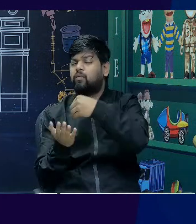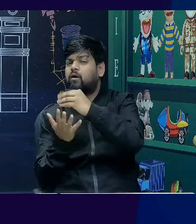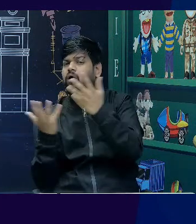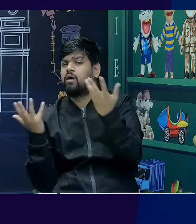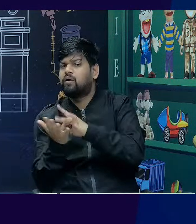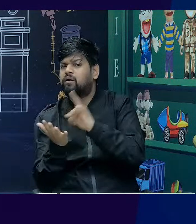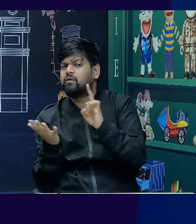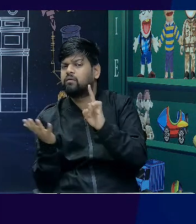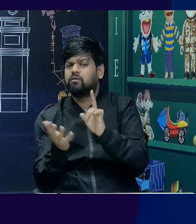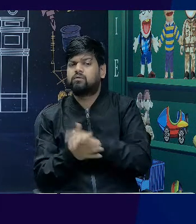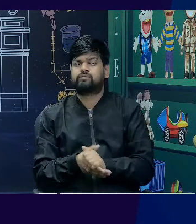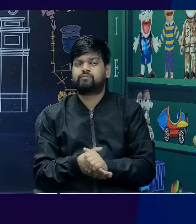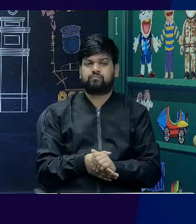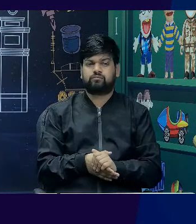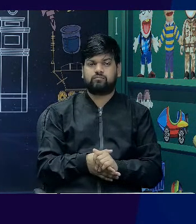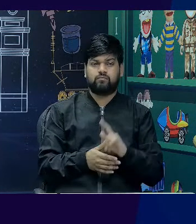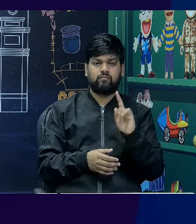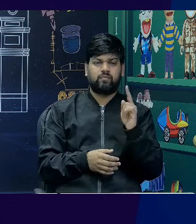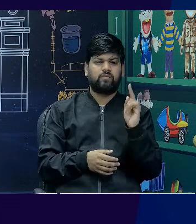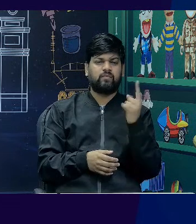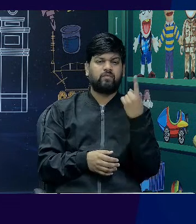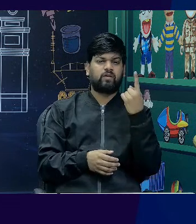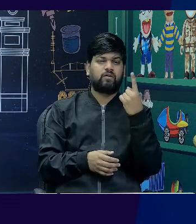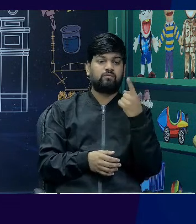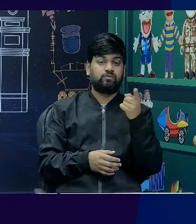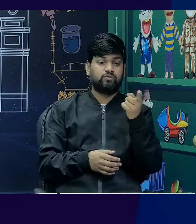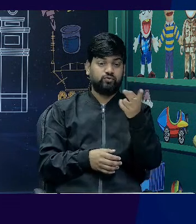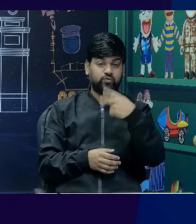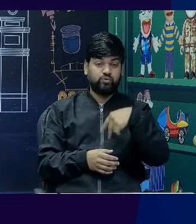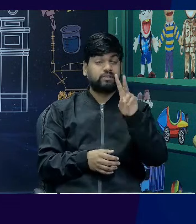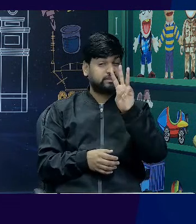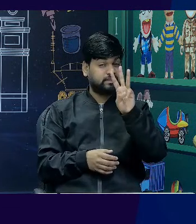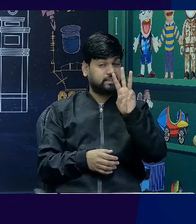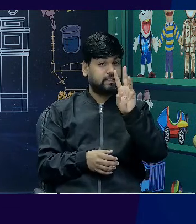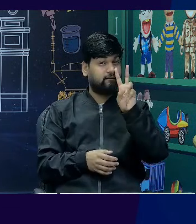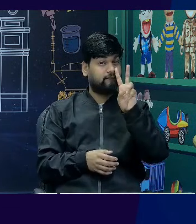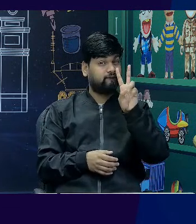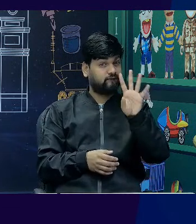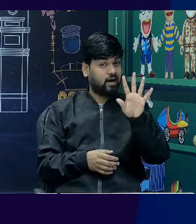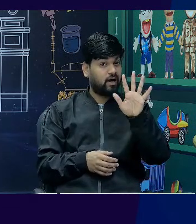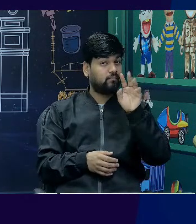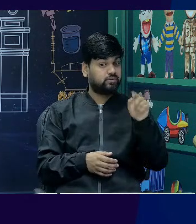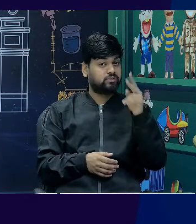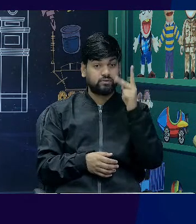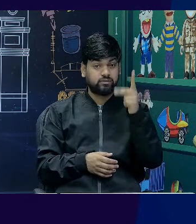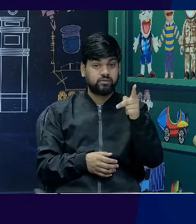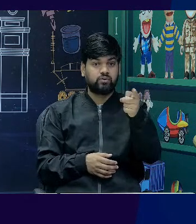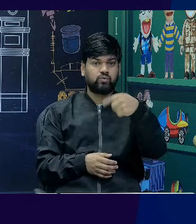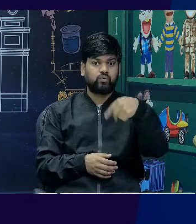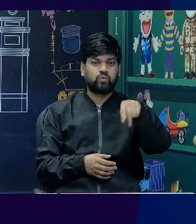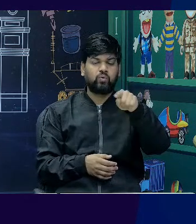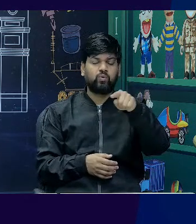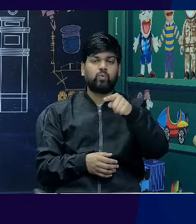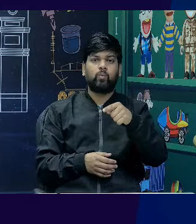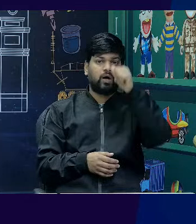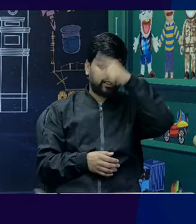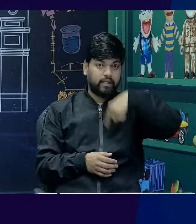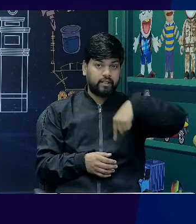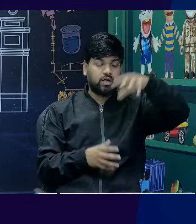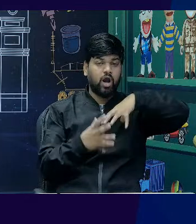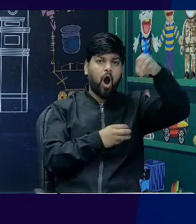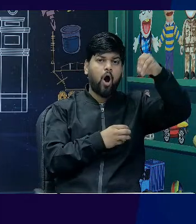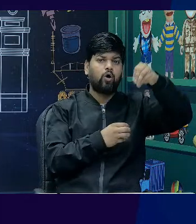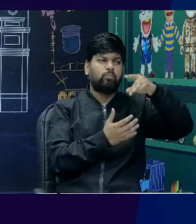is coming from borrowings and other liabilities. That means what the government is taking from abroad. And it is also coming